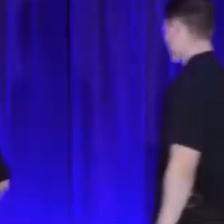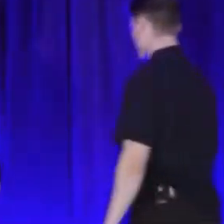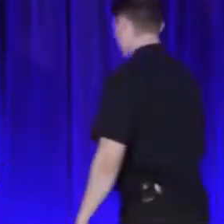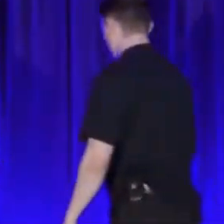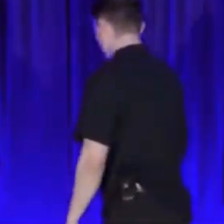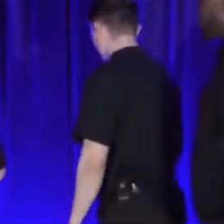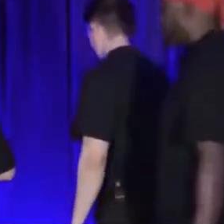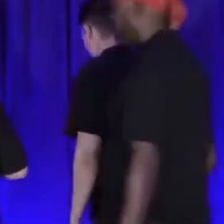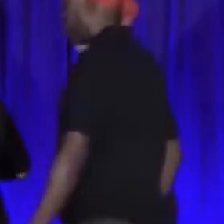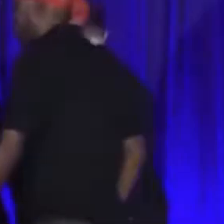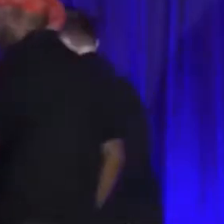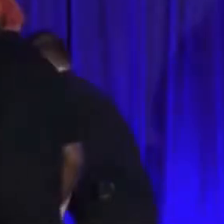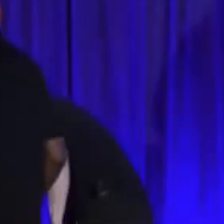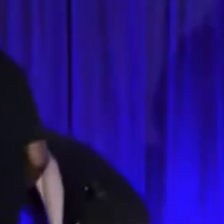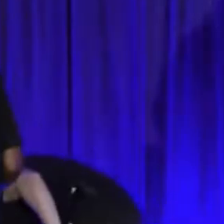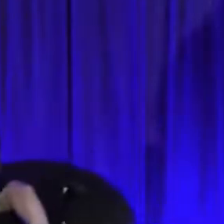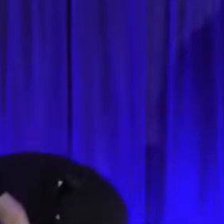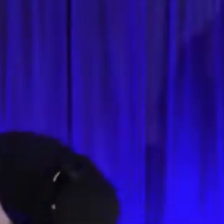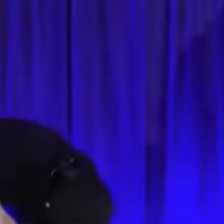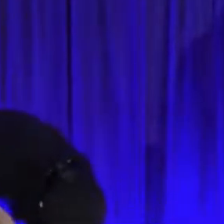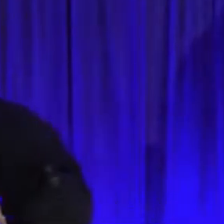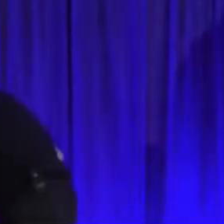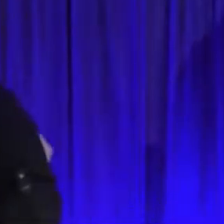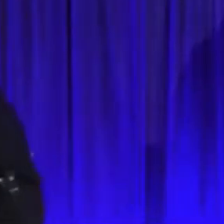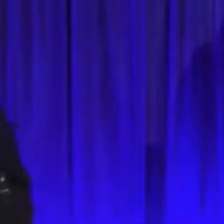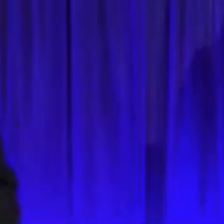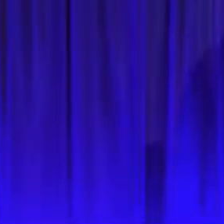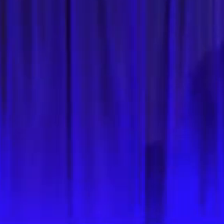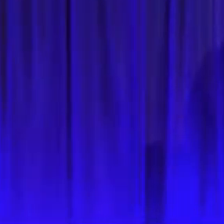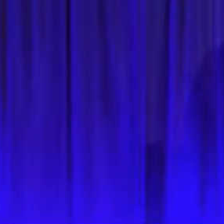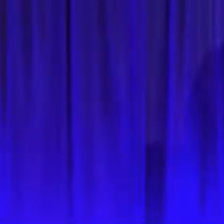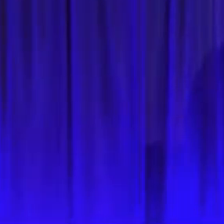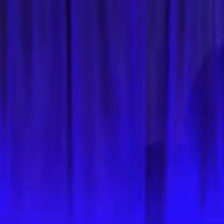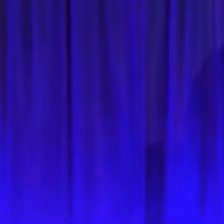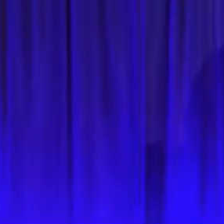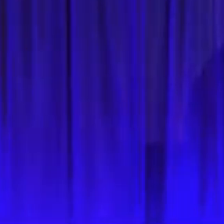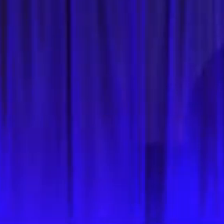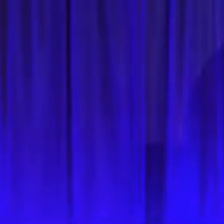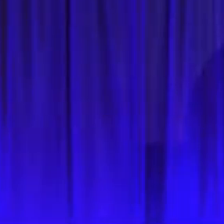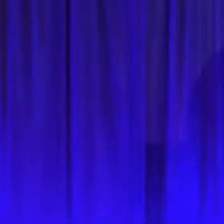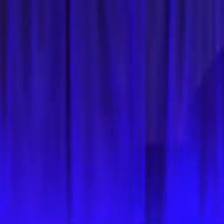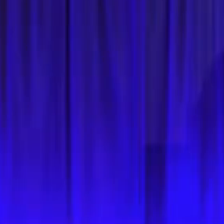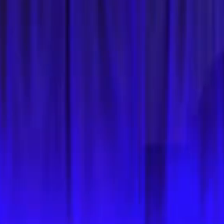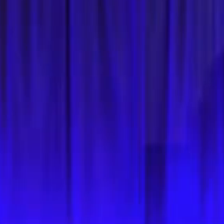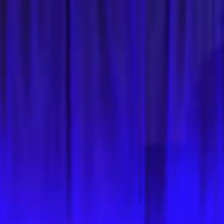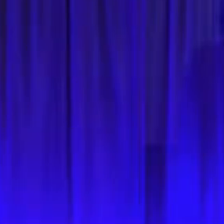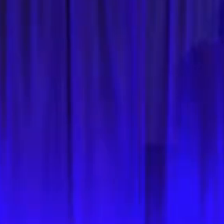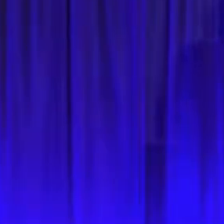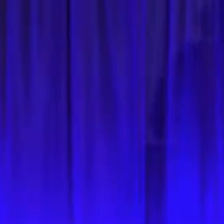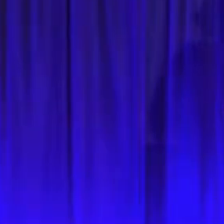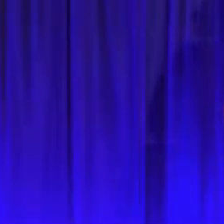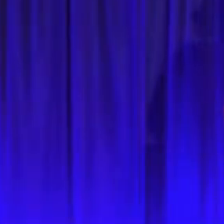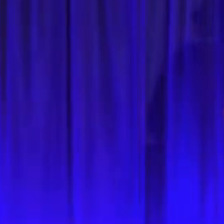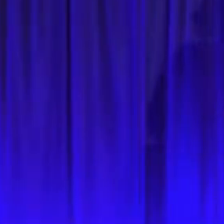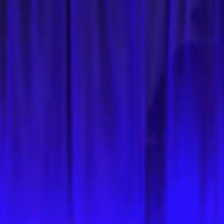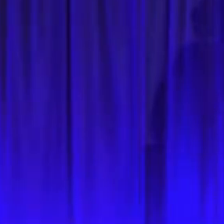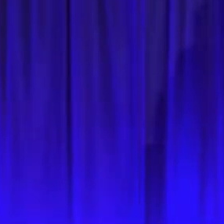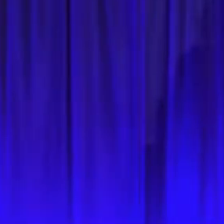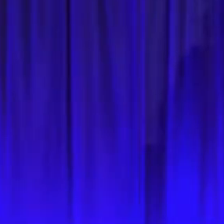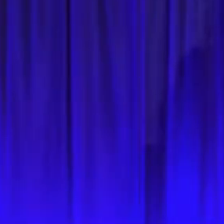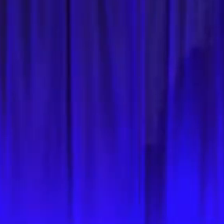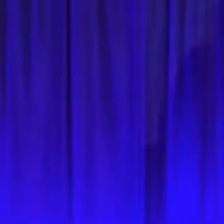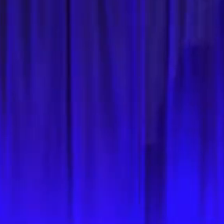No, not yet. Not yet. Okay. Not yet. Okay.